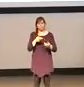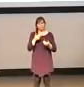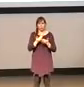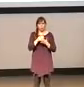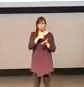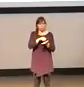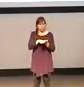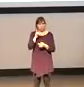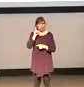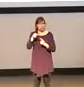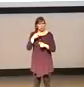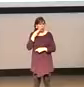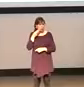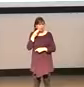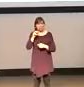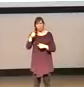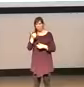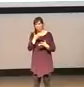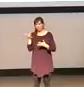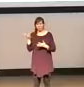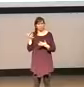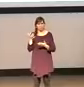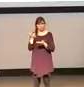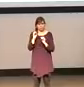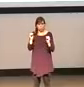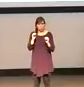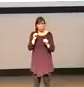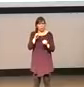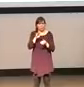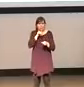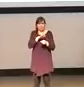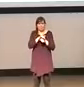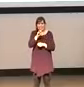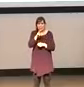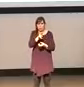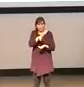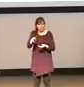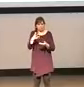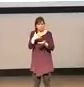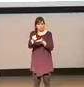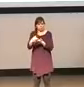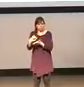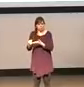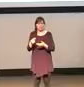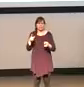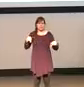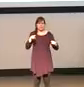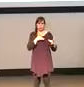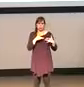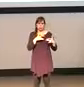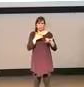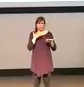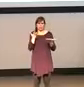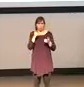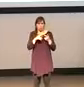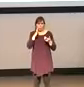you've heard about Houston and other areas that have just run out of ICU beds. So I think we're all concerned about what will